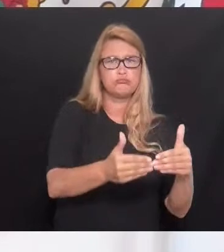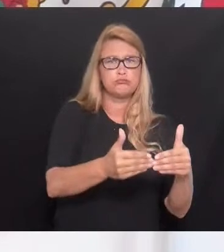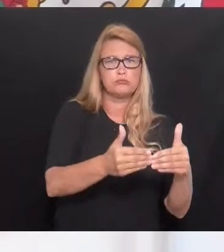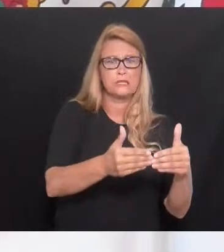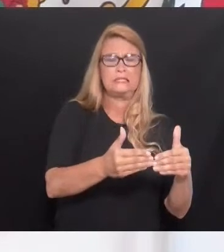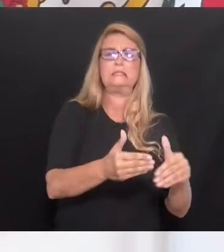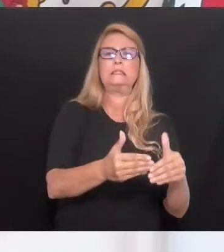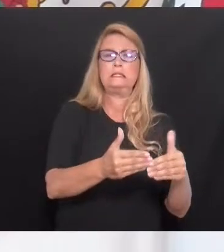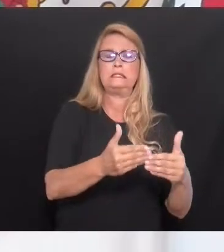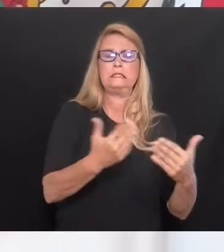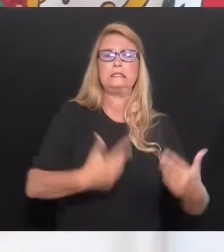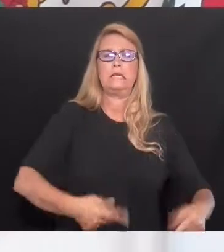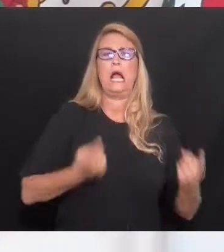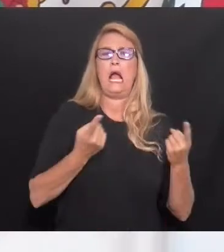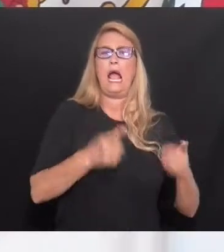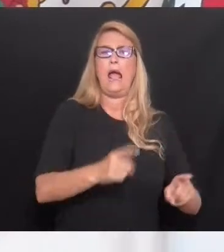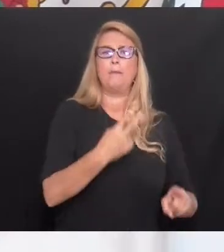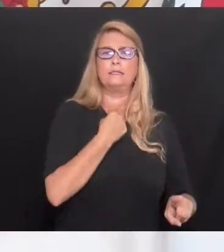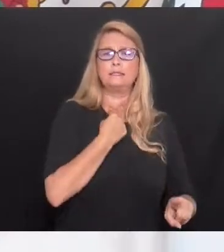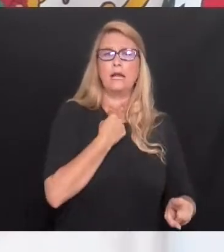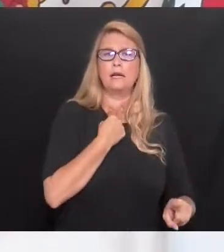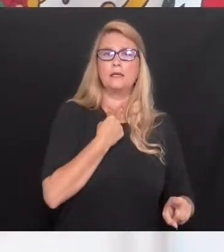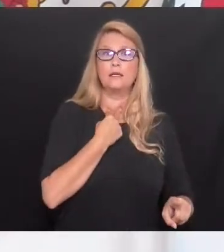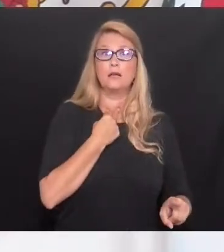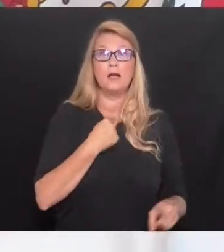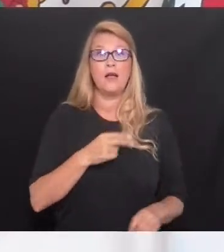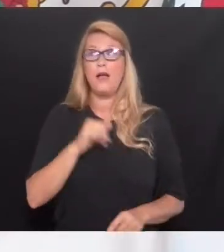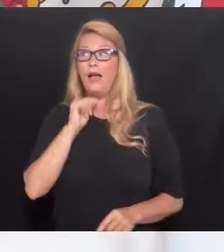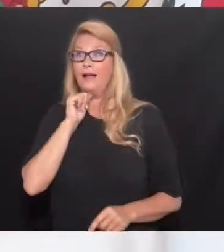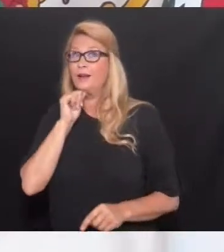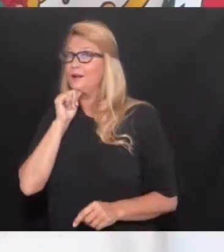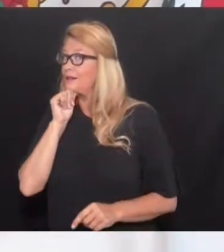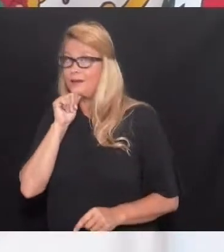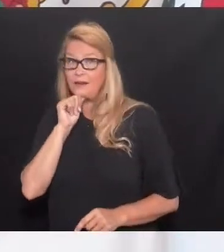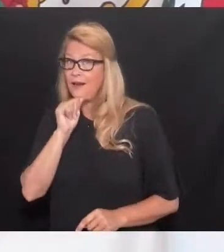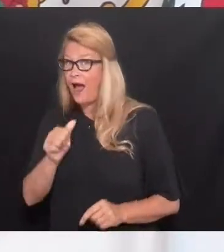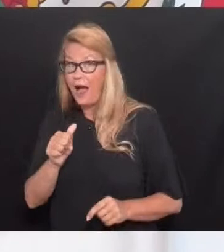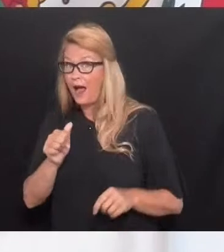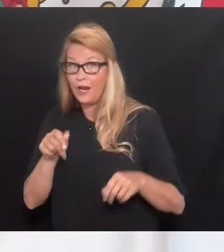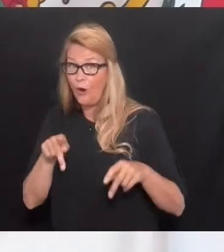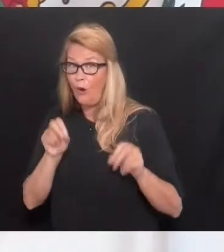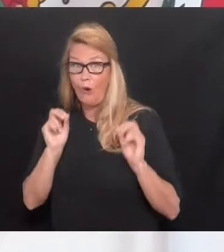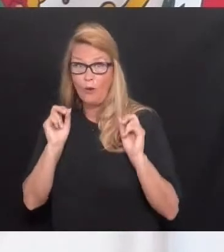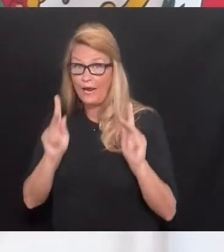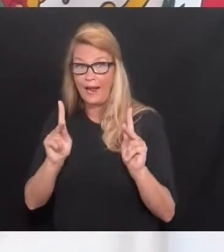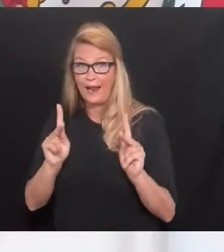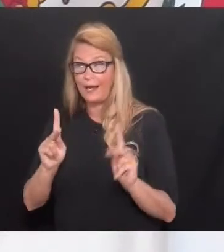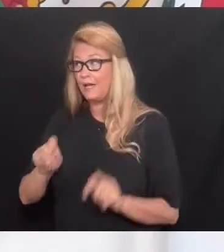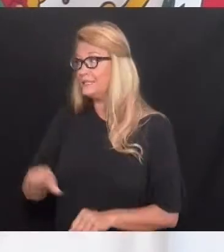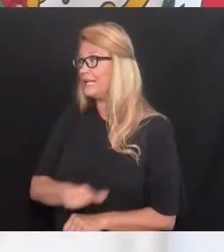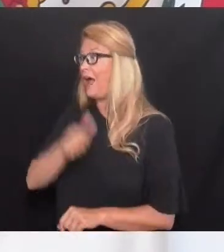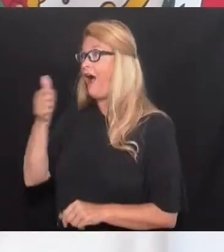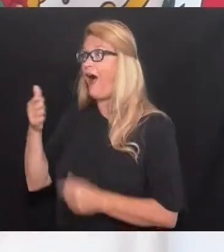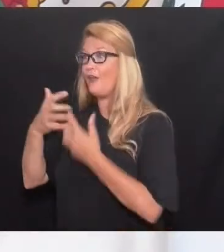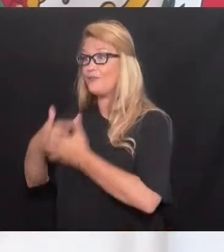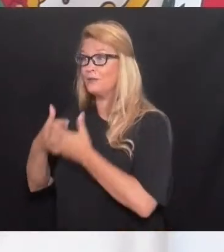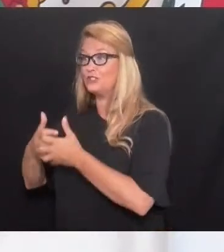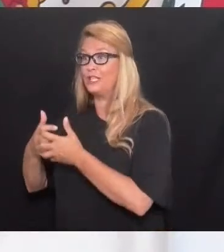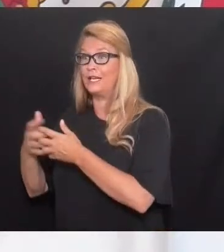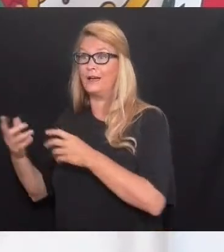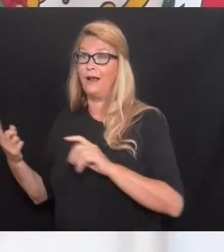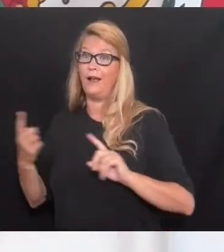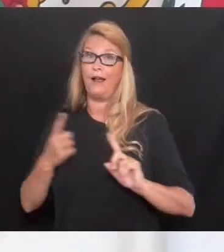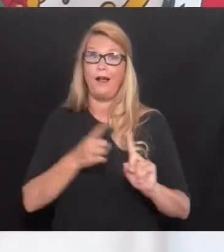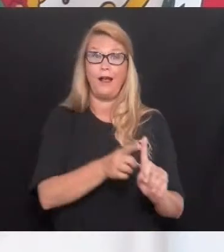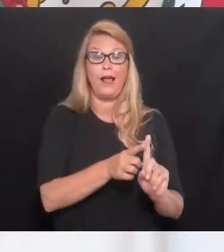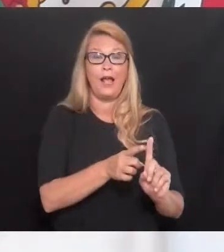bulldozer hung up. But son, it's not okay to go get another bulldozer to pull that one out and get them both hung